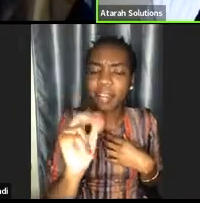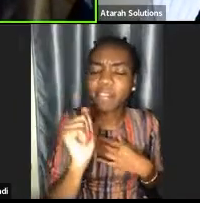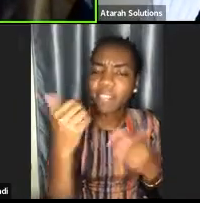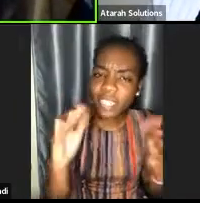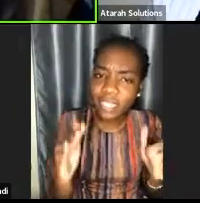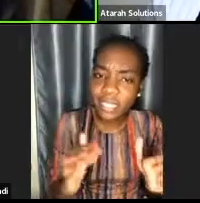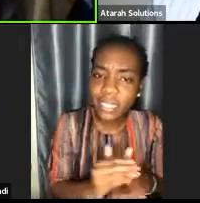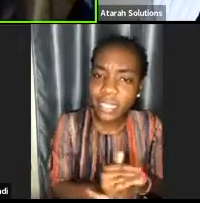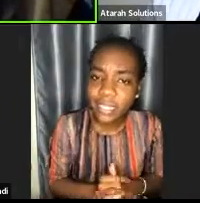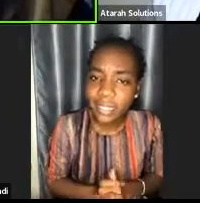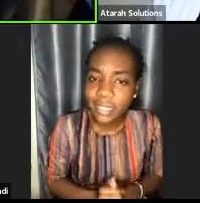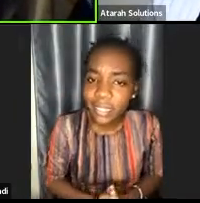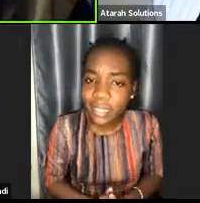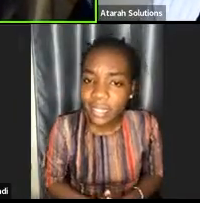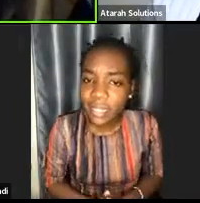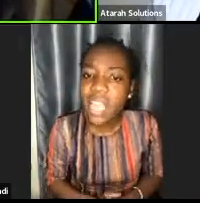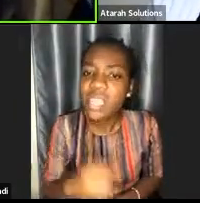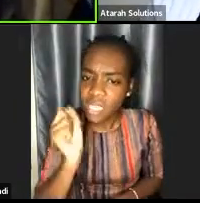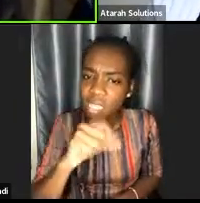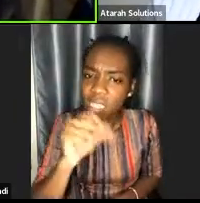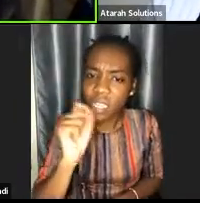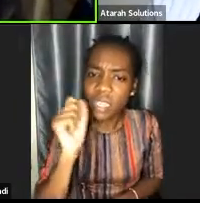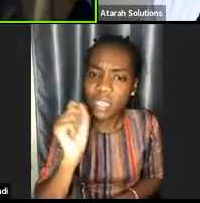Yes, employers are really